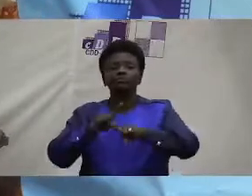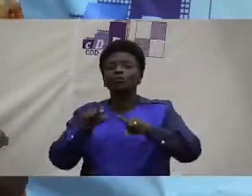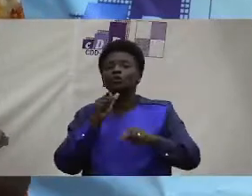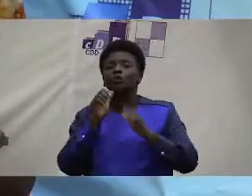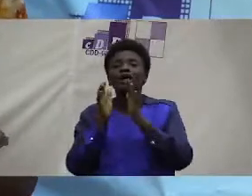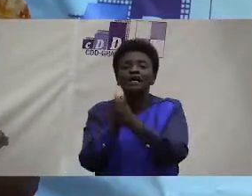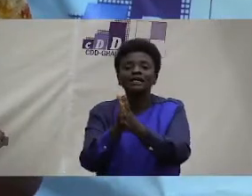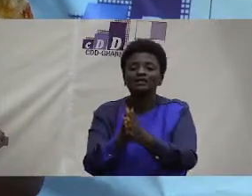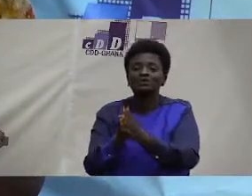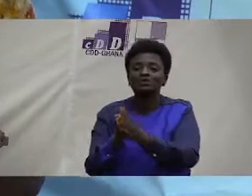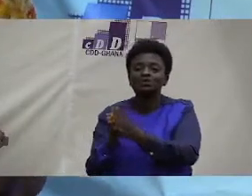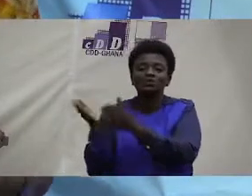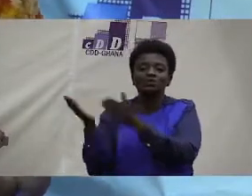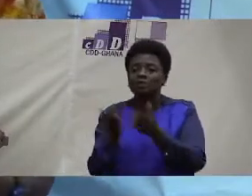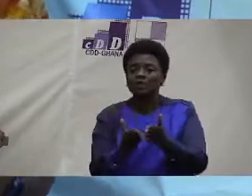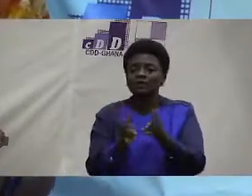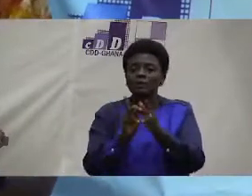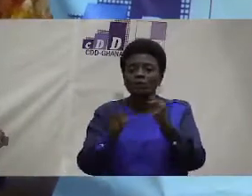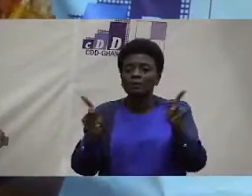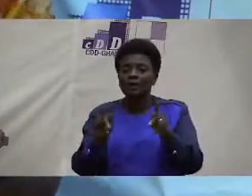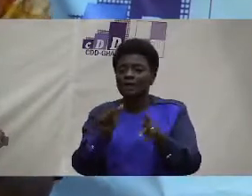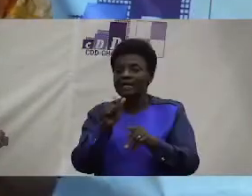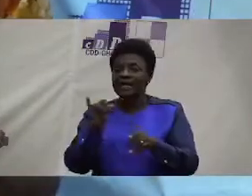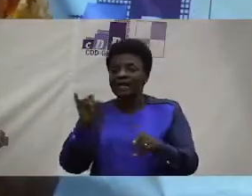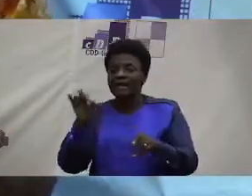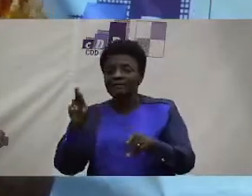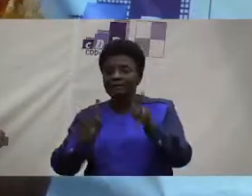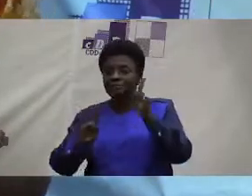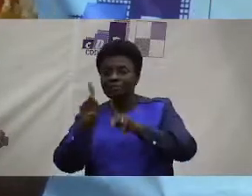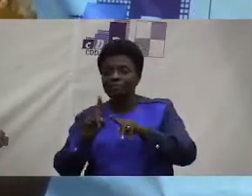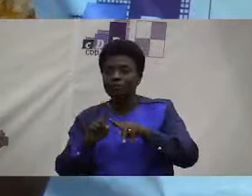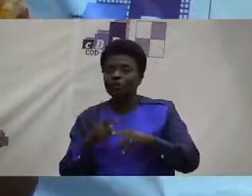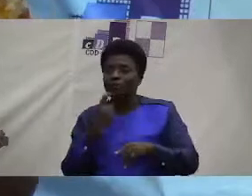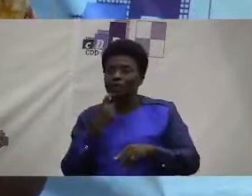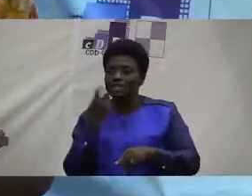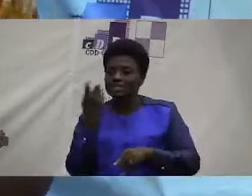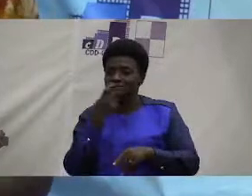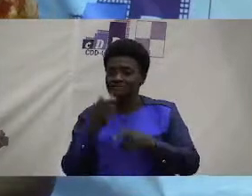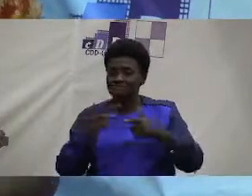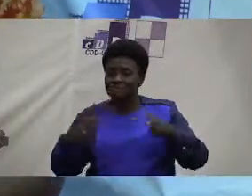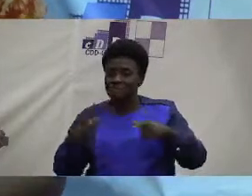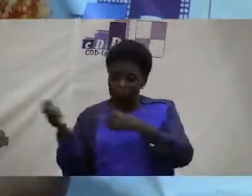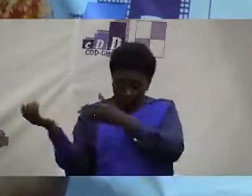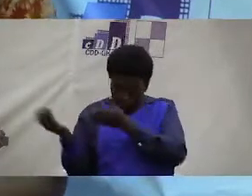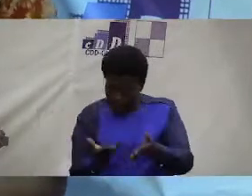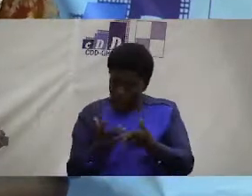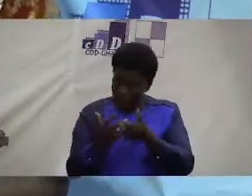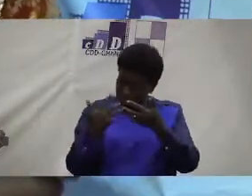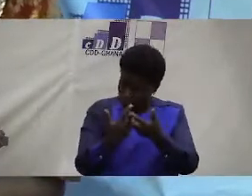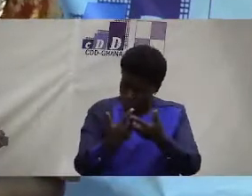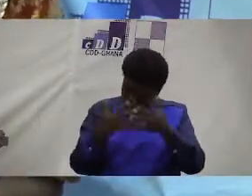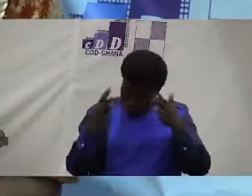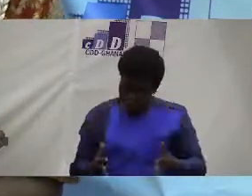asking you to come with your public affairs people like Idiot that can speak grammar. Come with the engineers that knows what the basic minimum